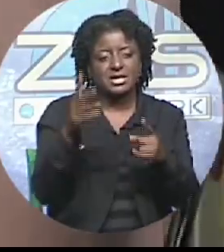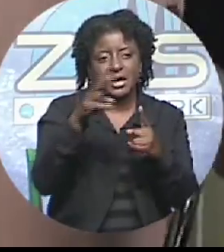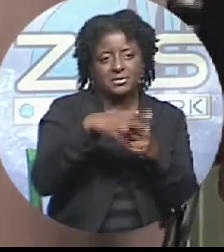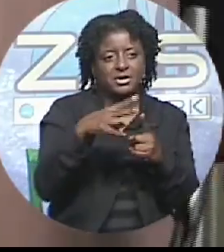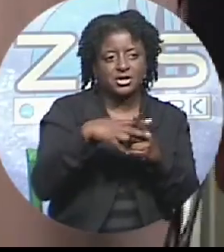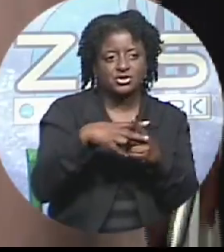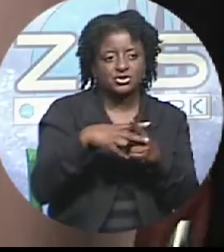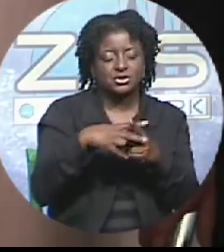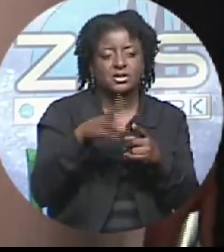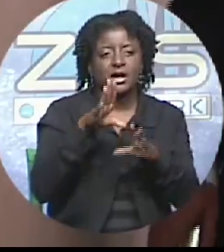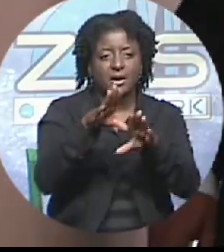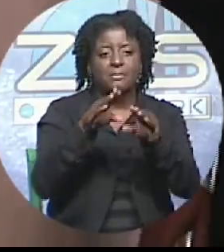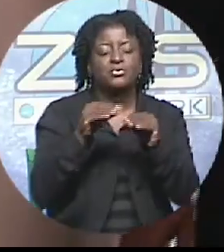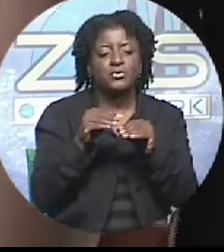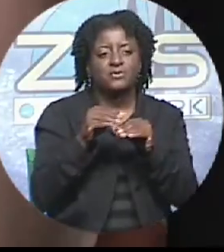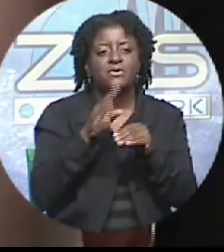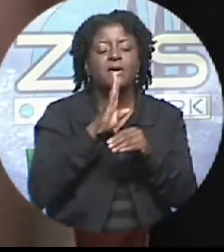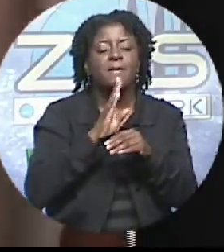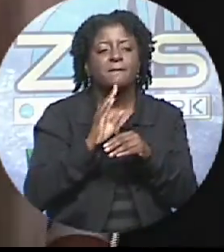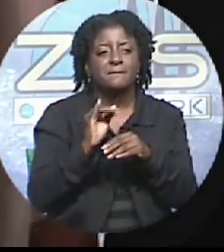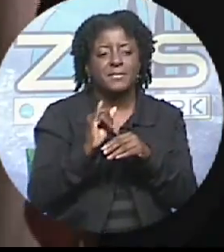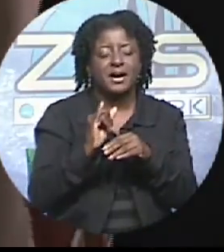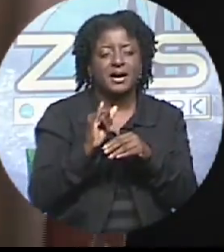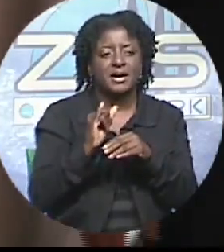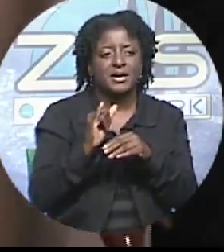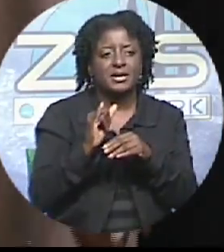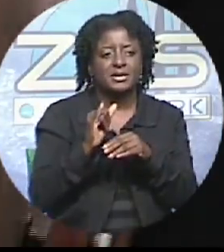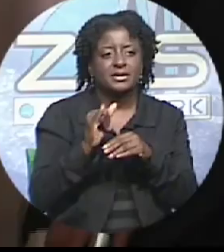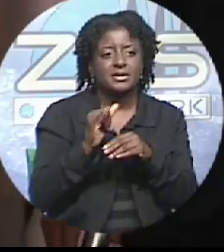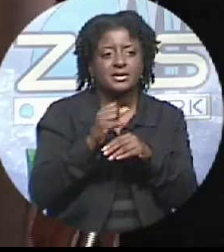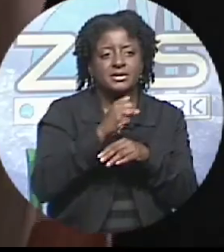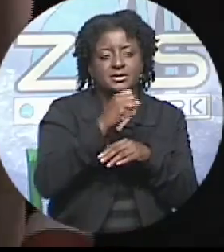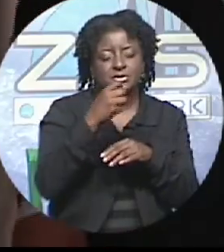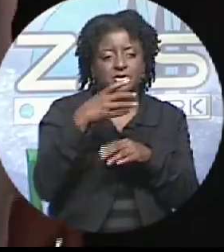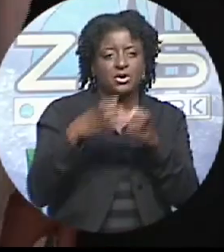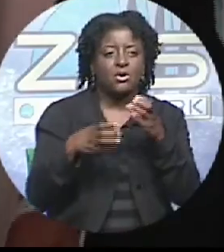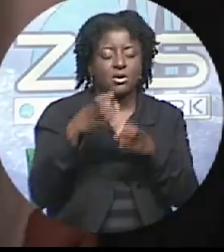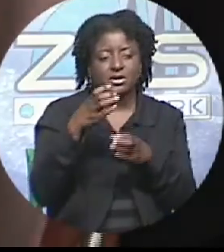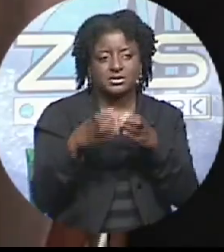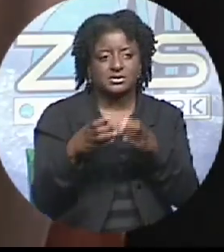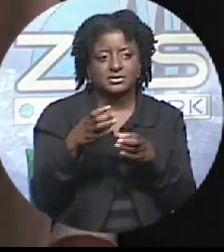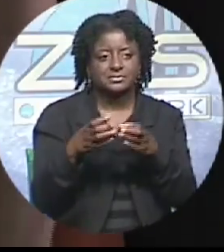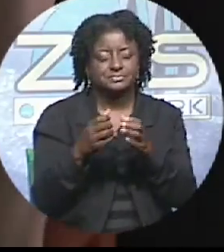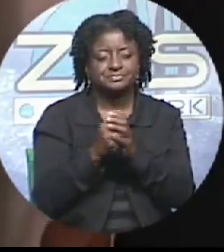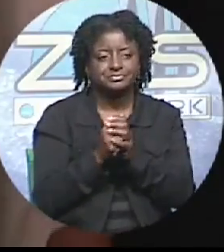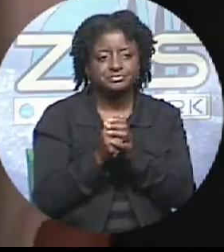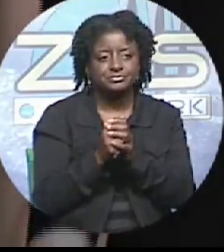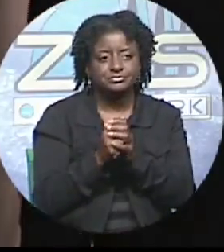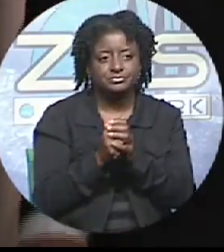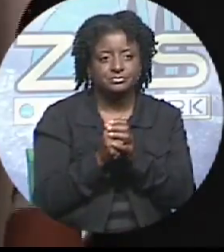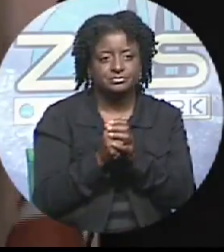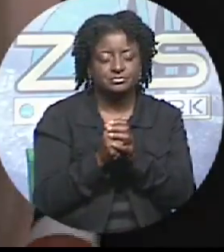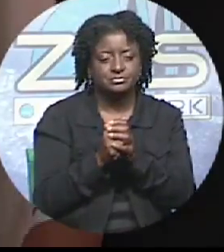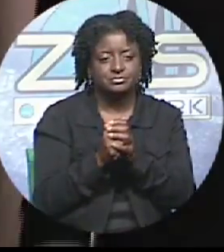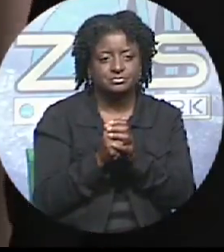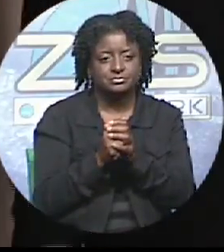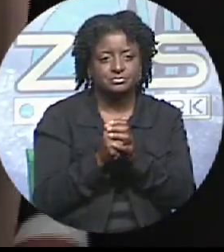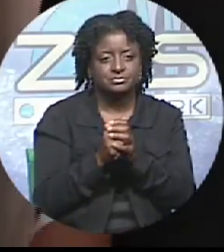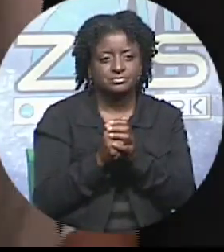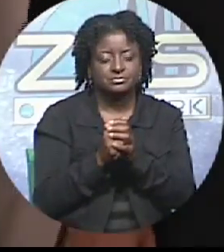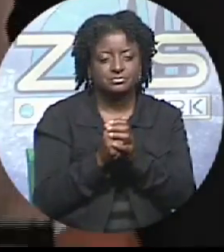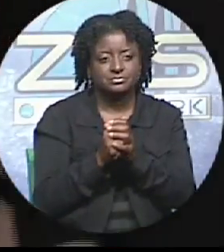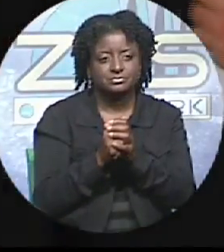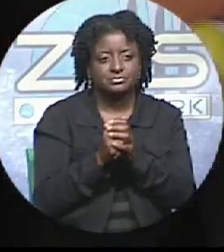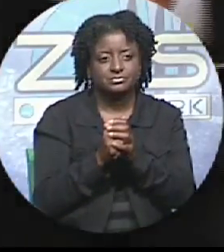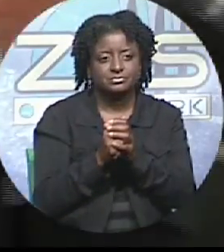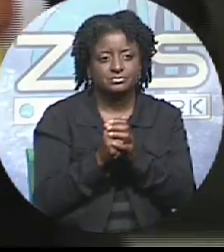session, attorney for the China Exim Bank Queens Counsel Brian Sims continued to hammer out his reasons why the decision should not be